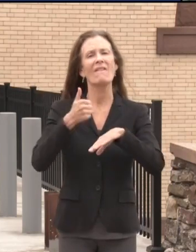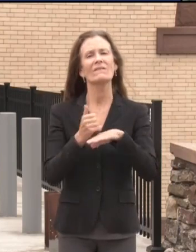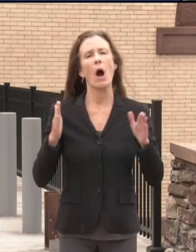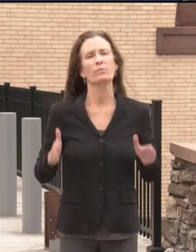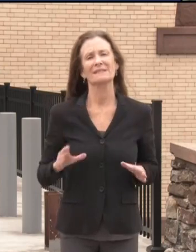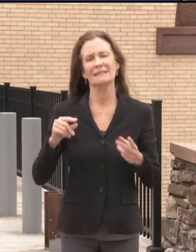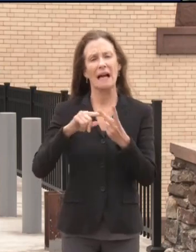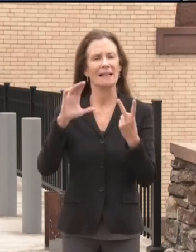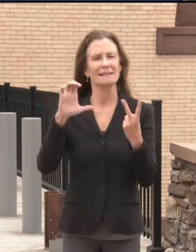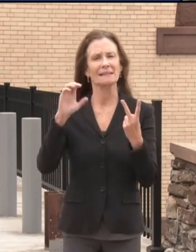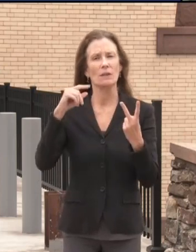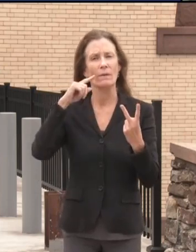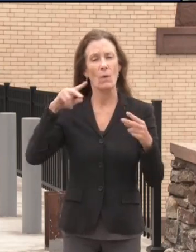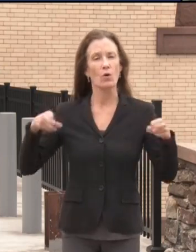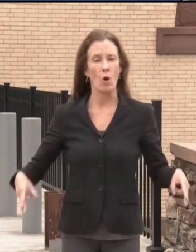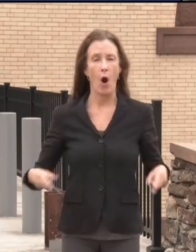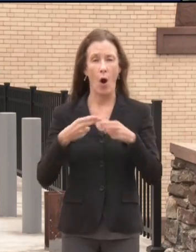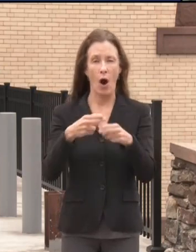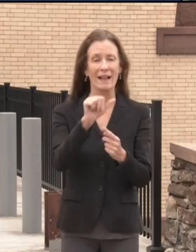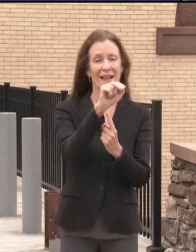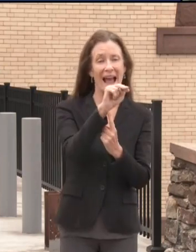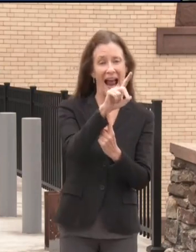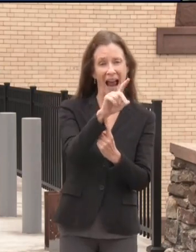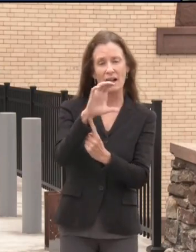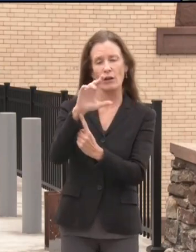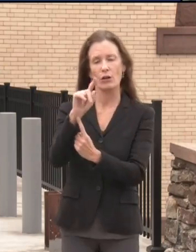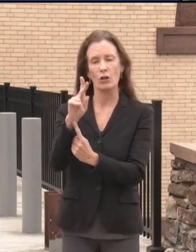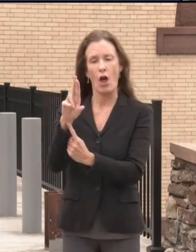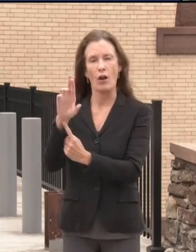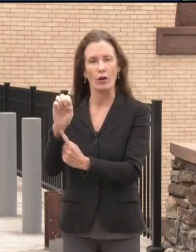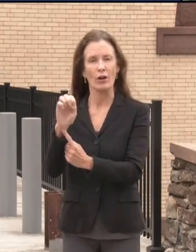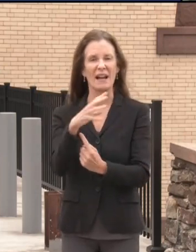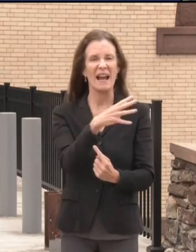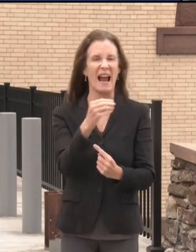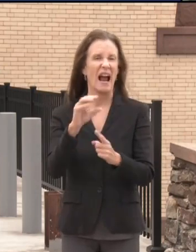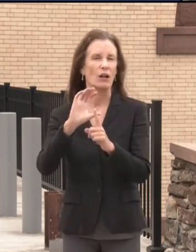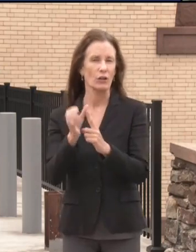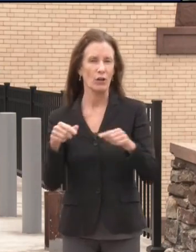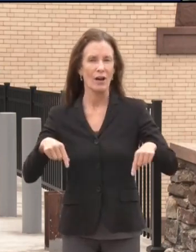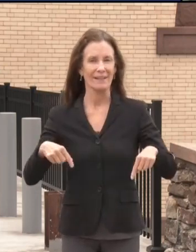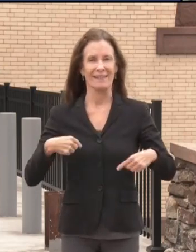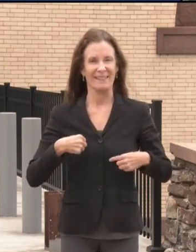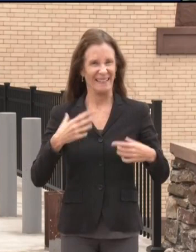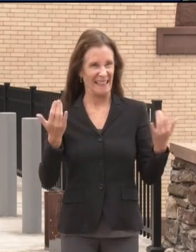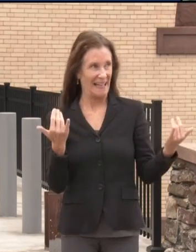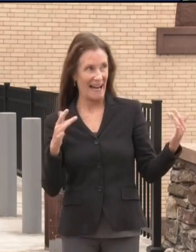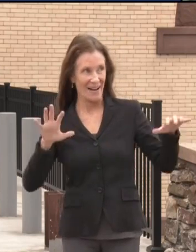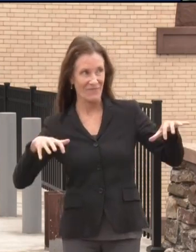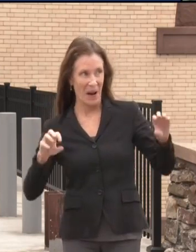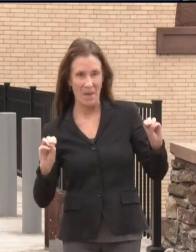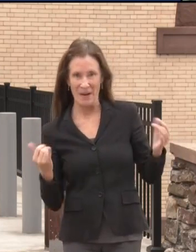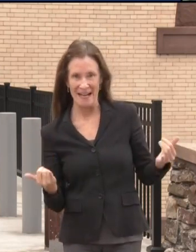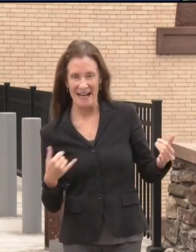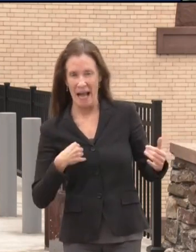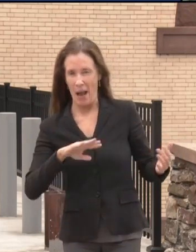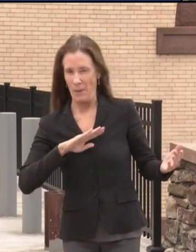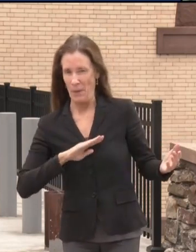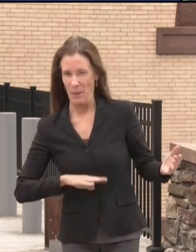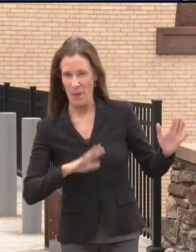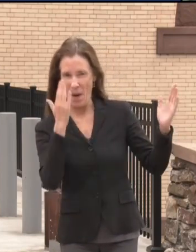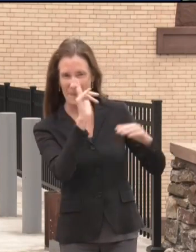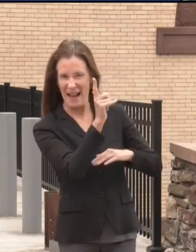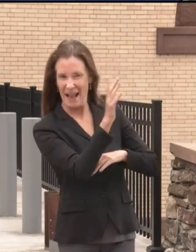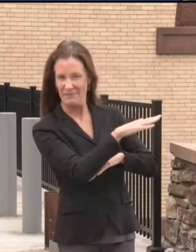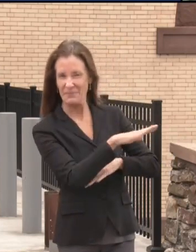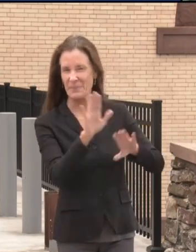the rain is holding off. Ant Culture is a design firm focused on solving broken